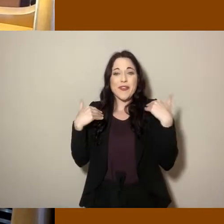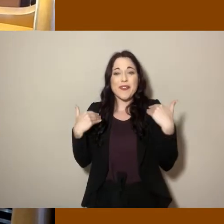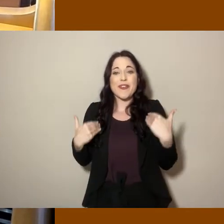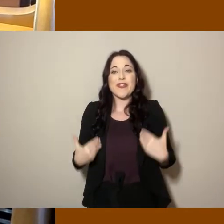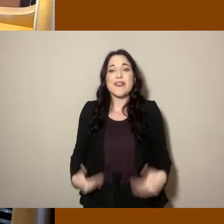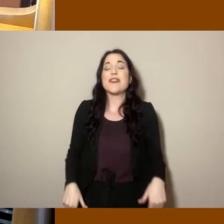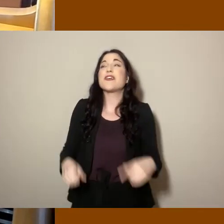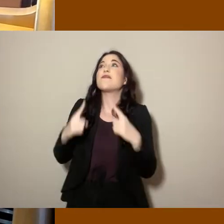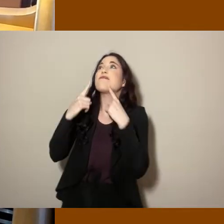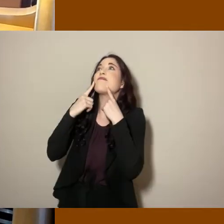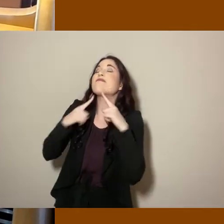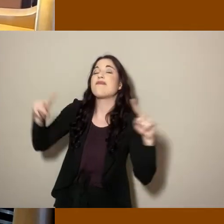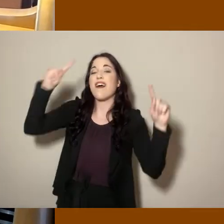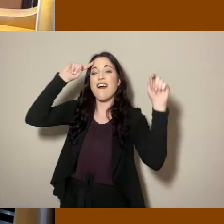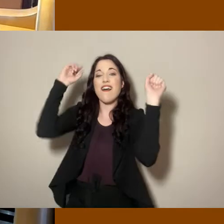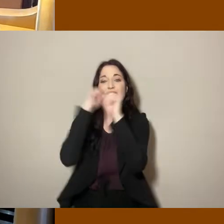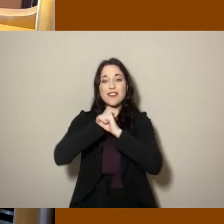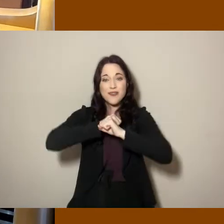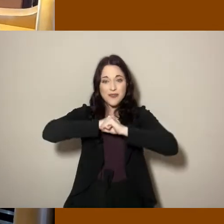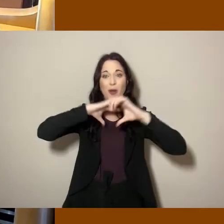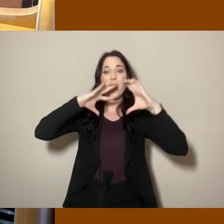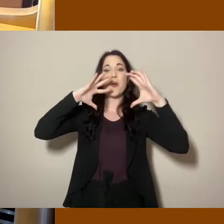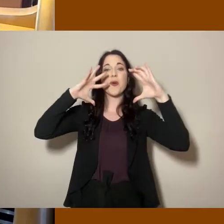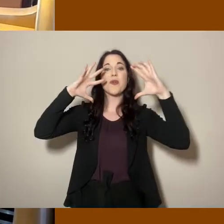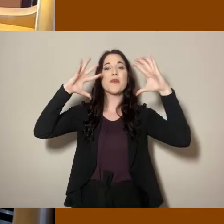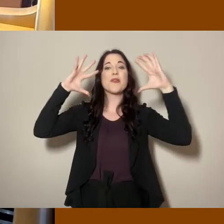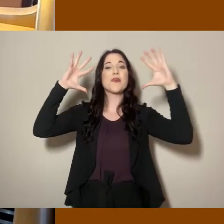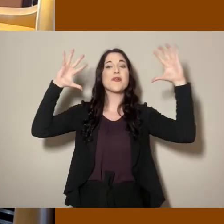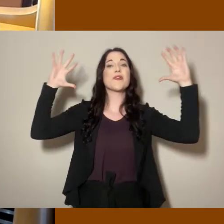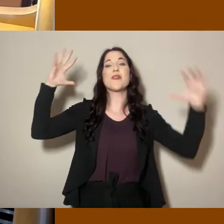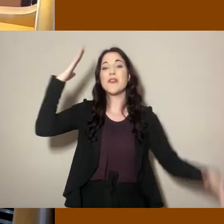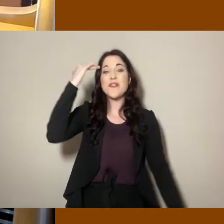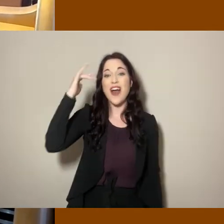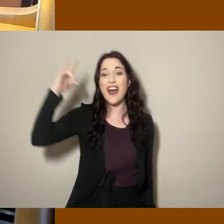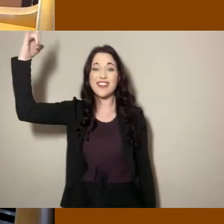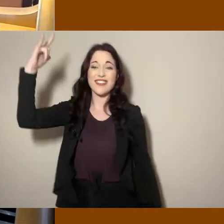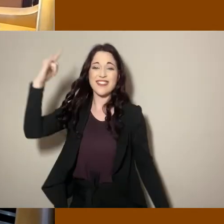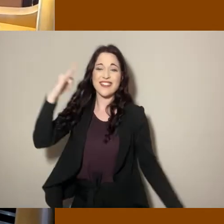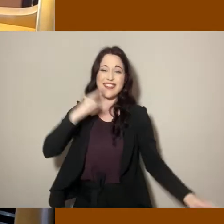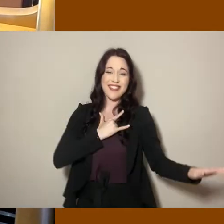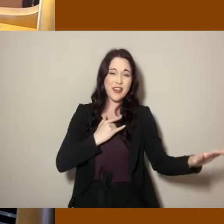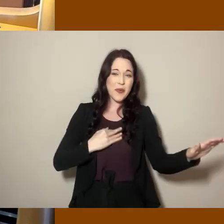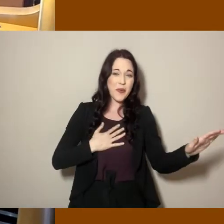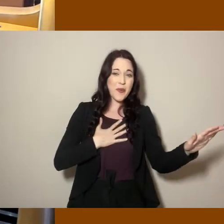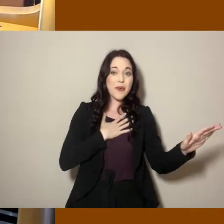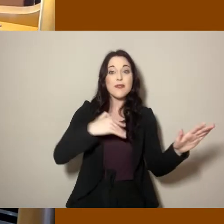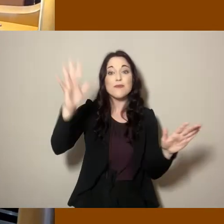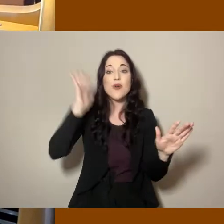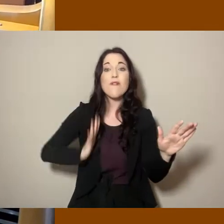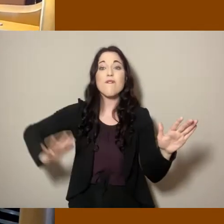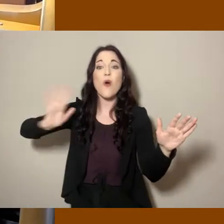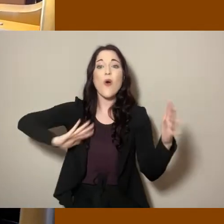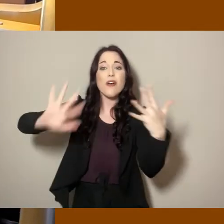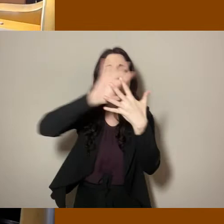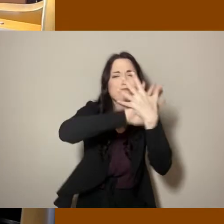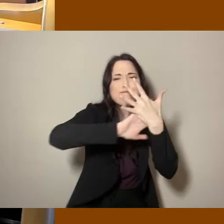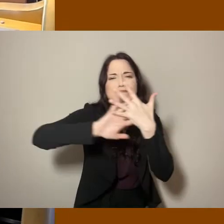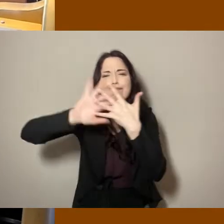seemed until your love broke through. I was lost in a